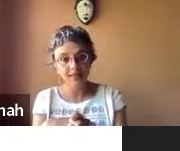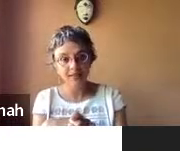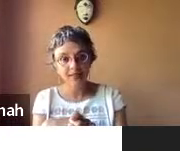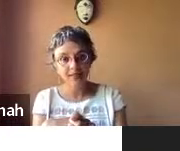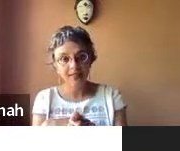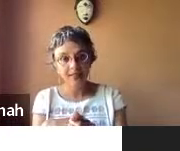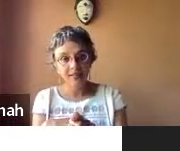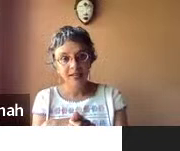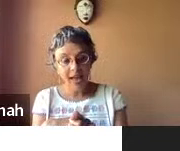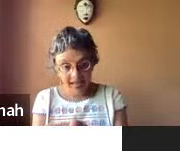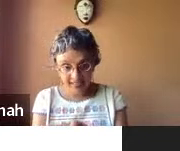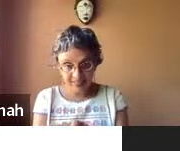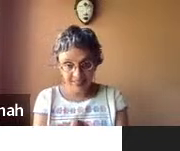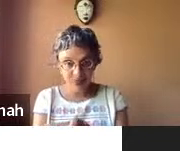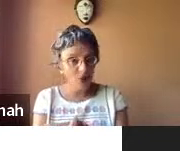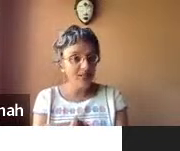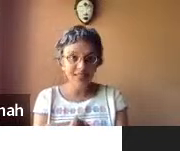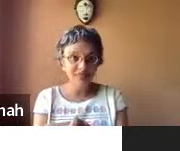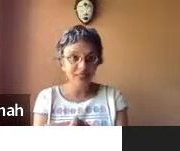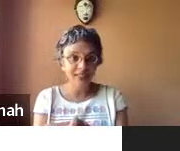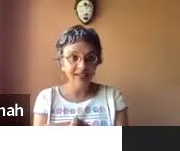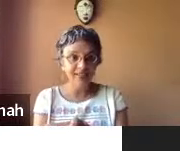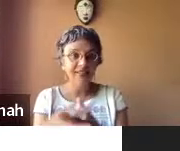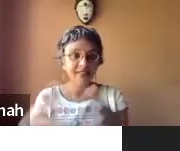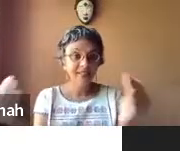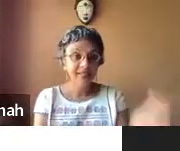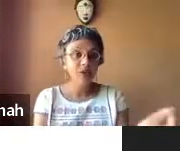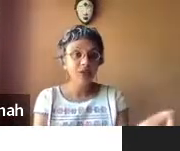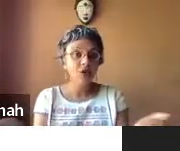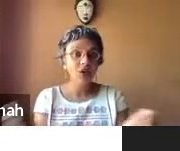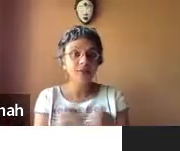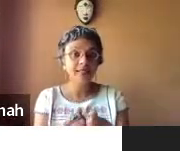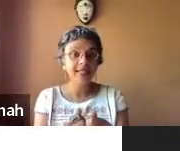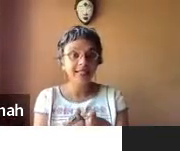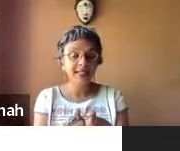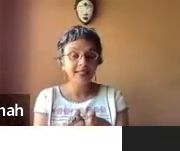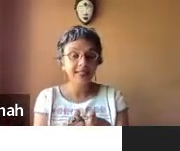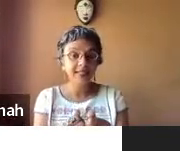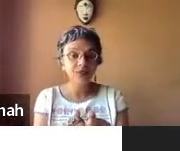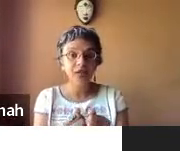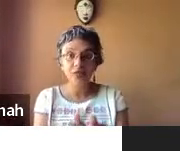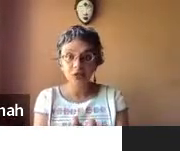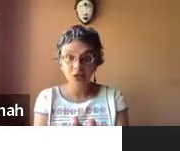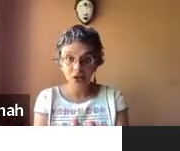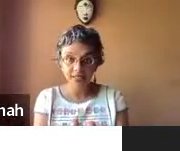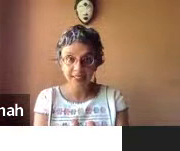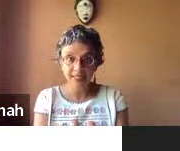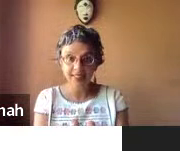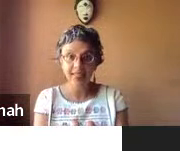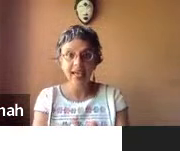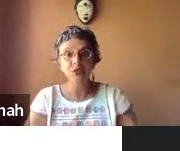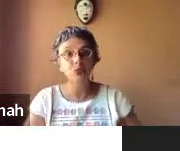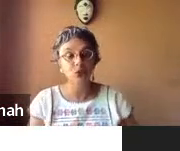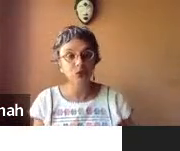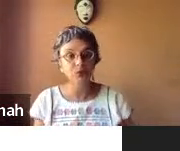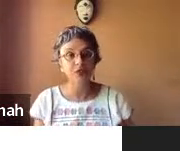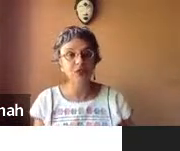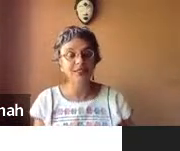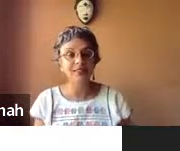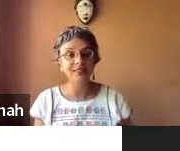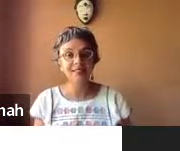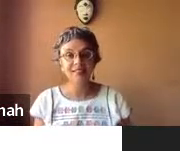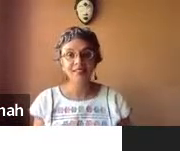Africa, and beyond Africa, care economy indexes for other continents and